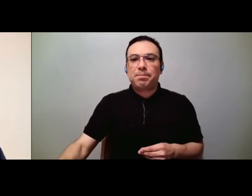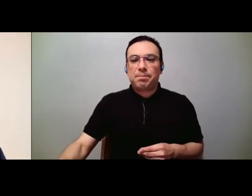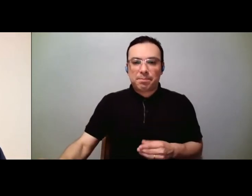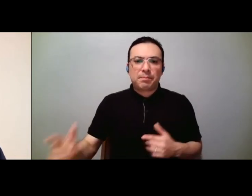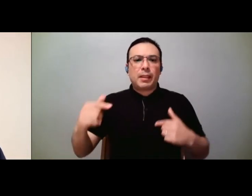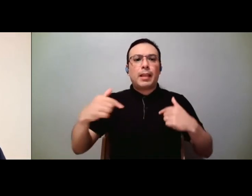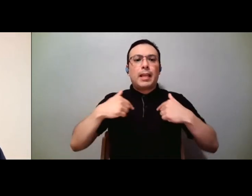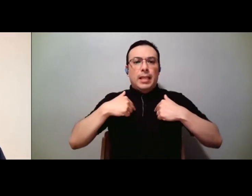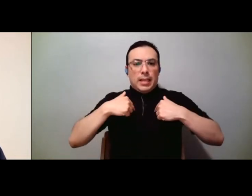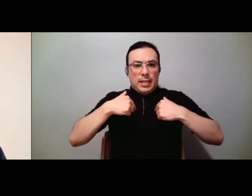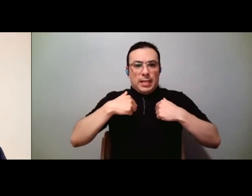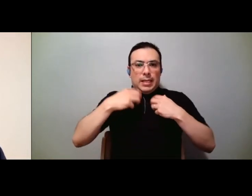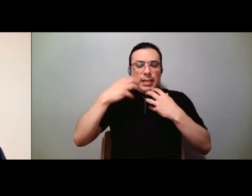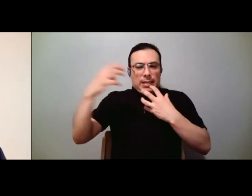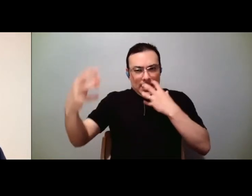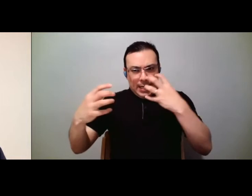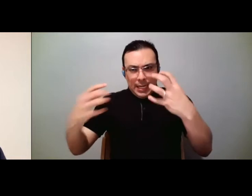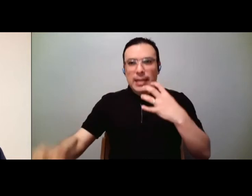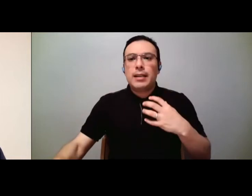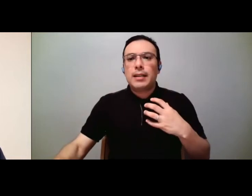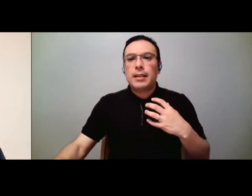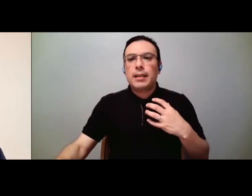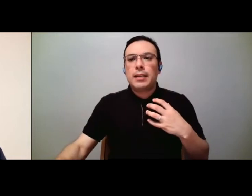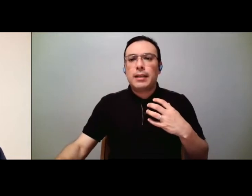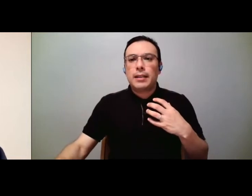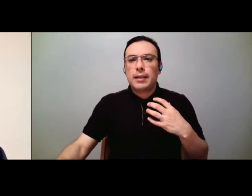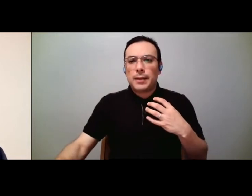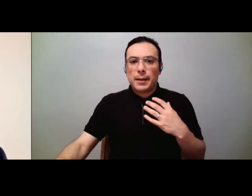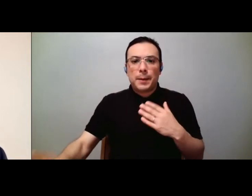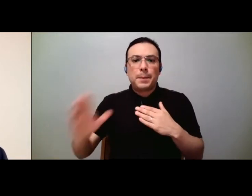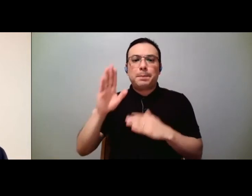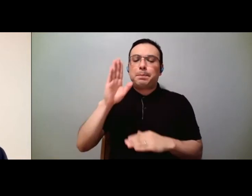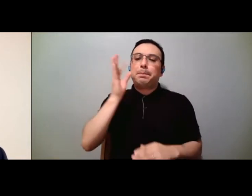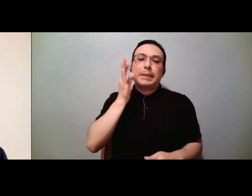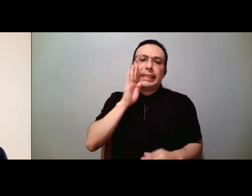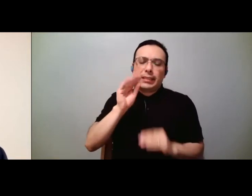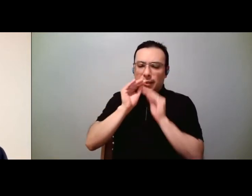in whispers and hives of bees pour out my mouth.